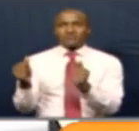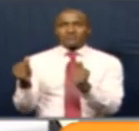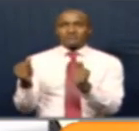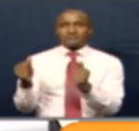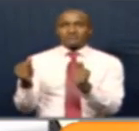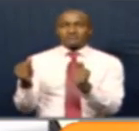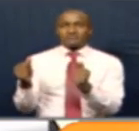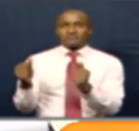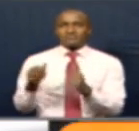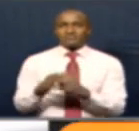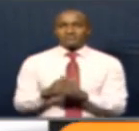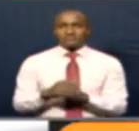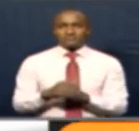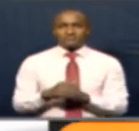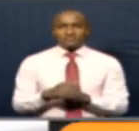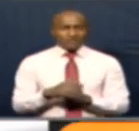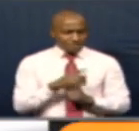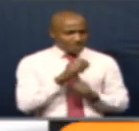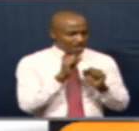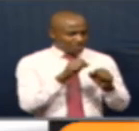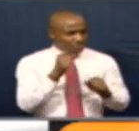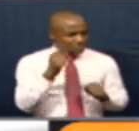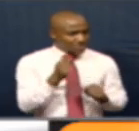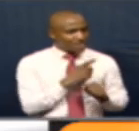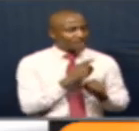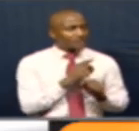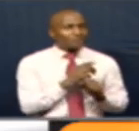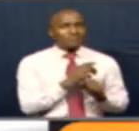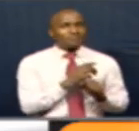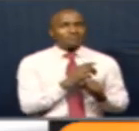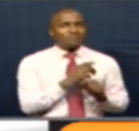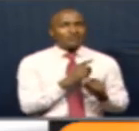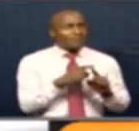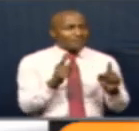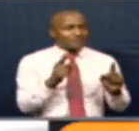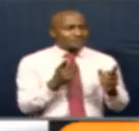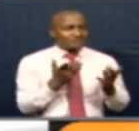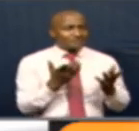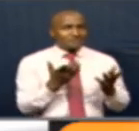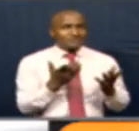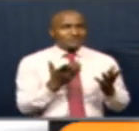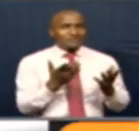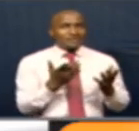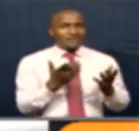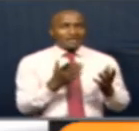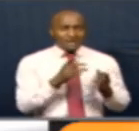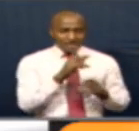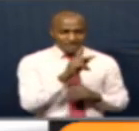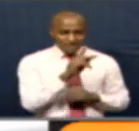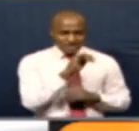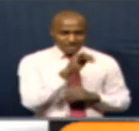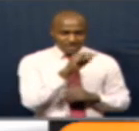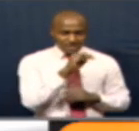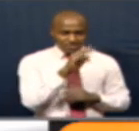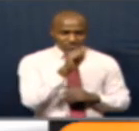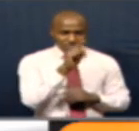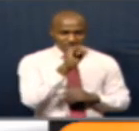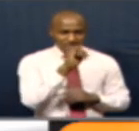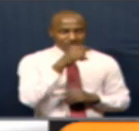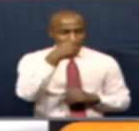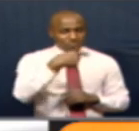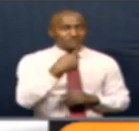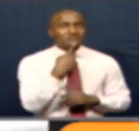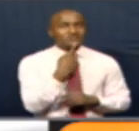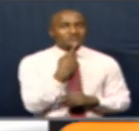in a different direction. You're talking about being able to pay salaries on time as a win, but if Kimutai Abraham's tweet is anything to go by, it